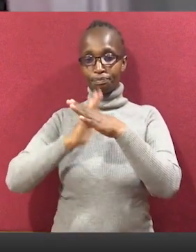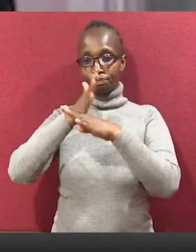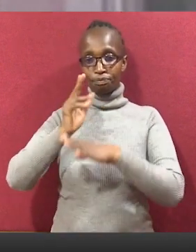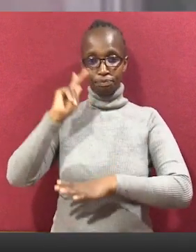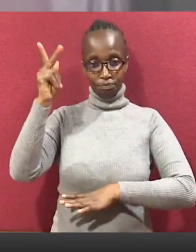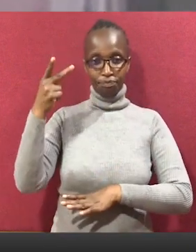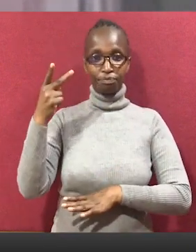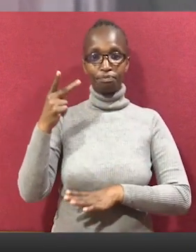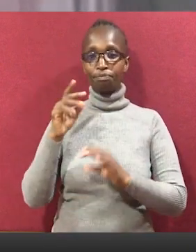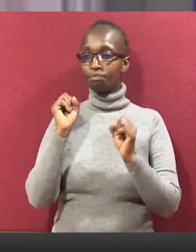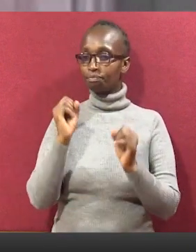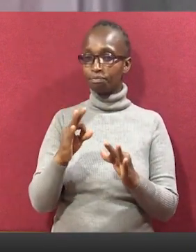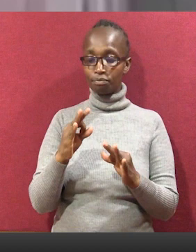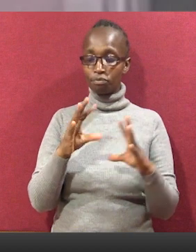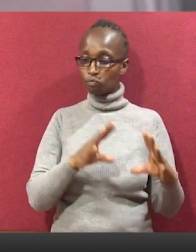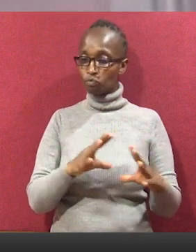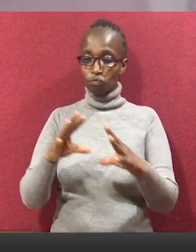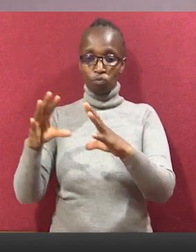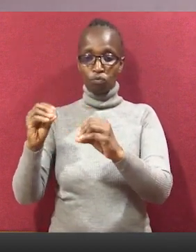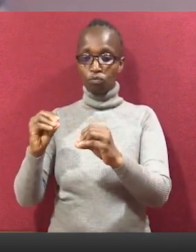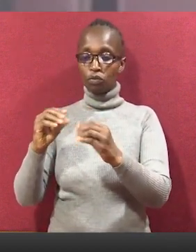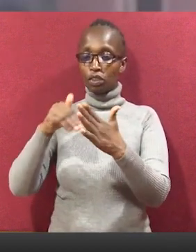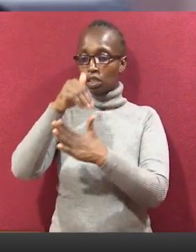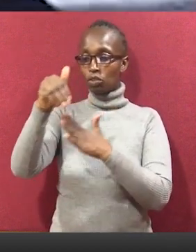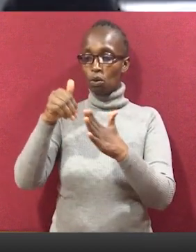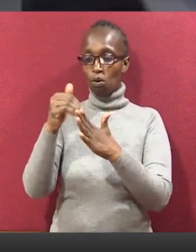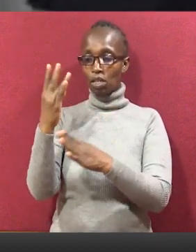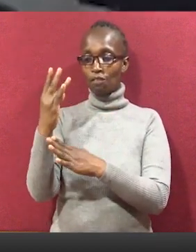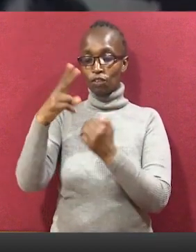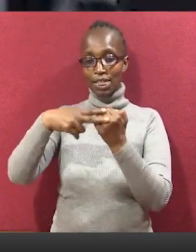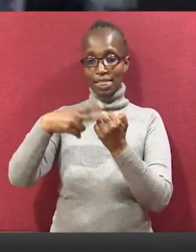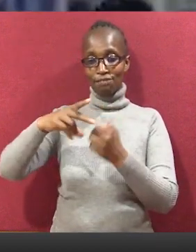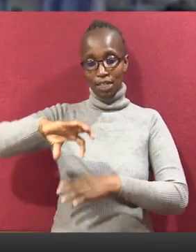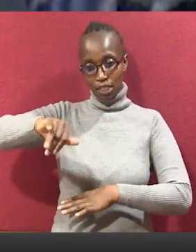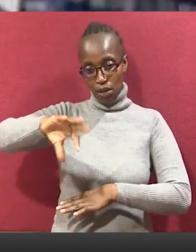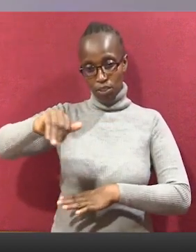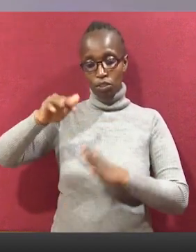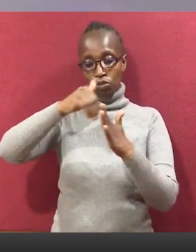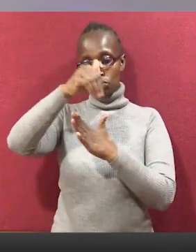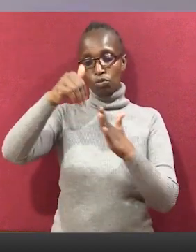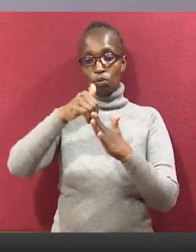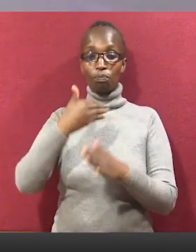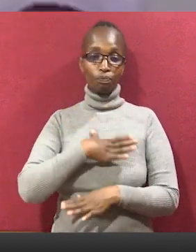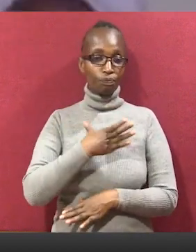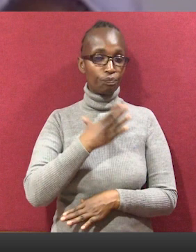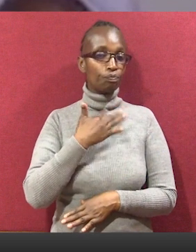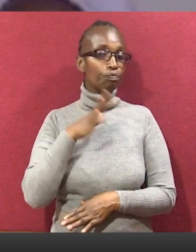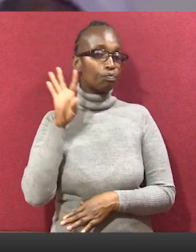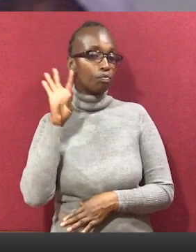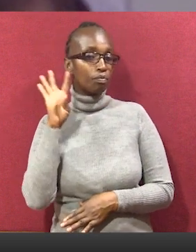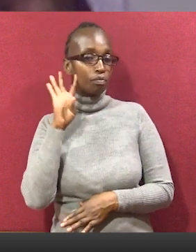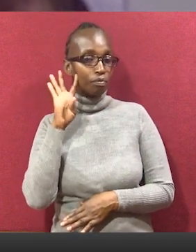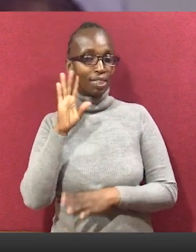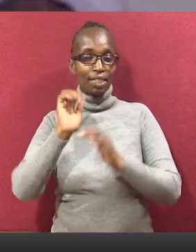in across Kenya. If you went to any of the 47 counties, everyone will have